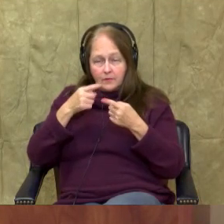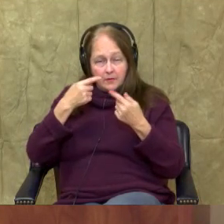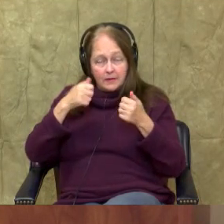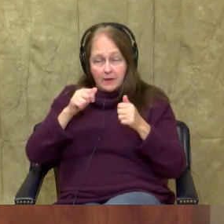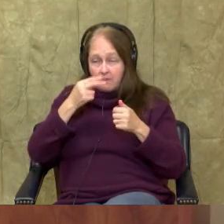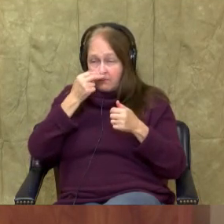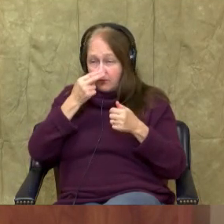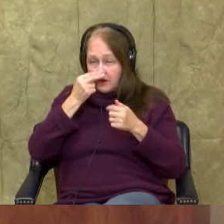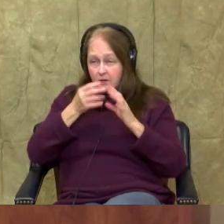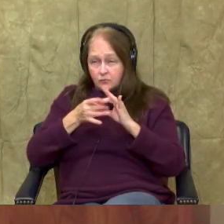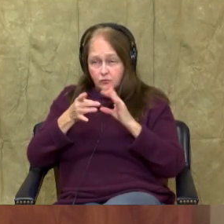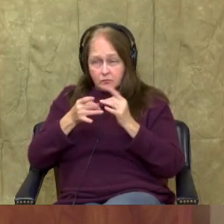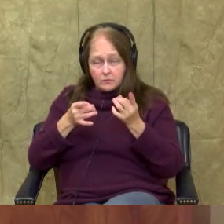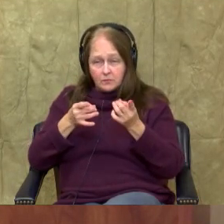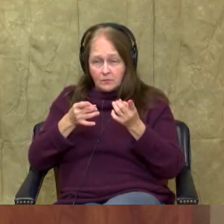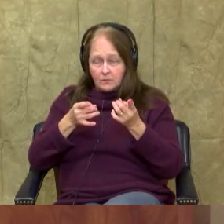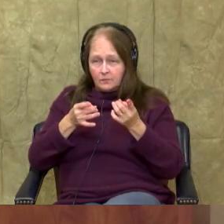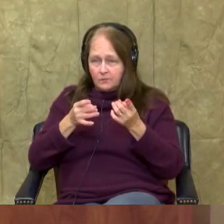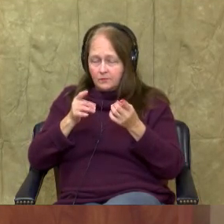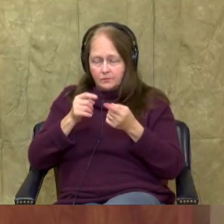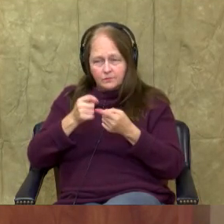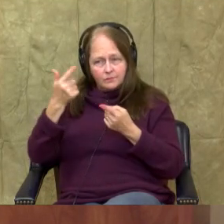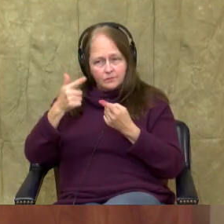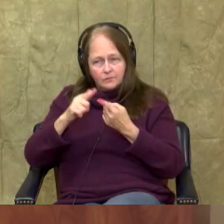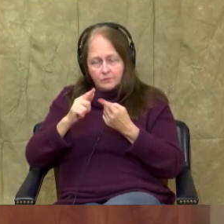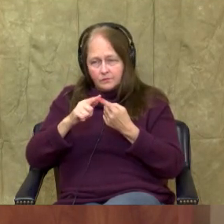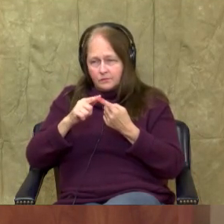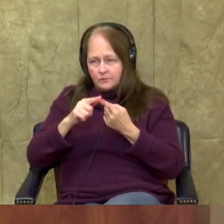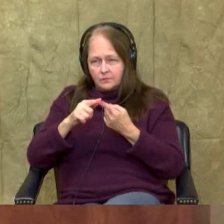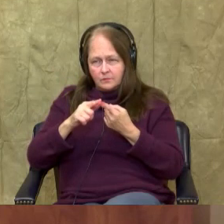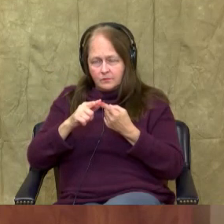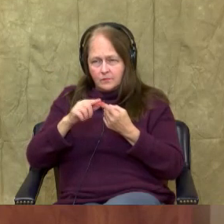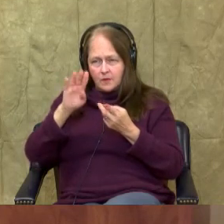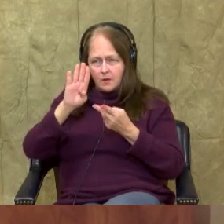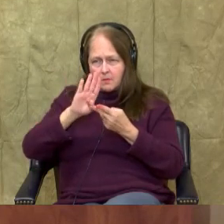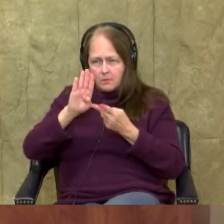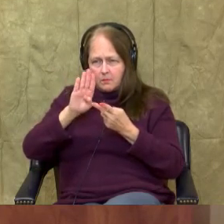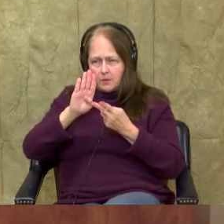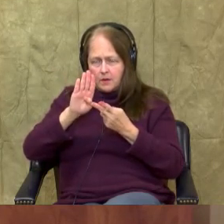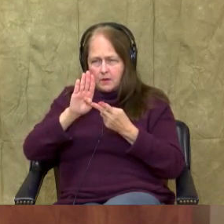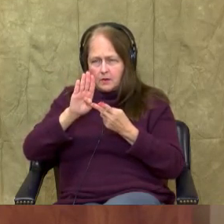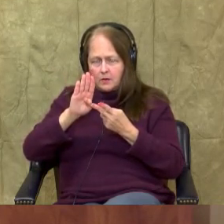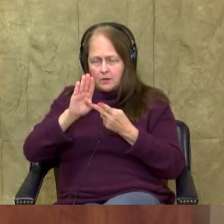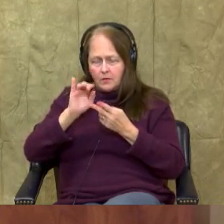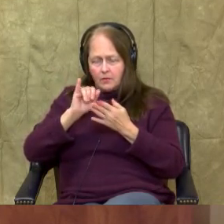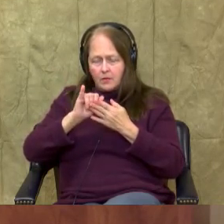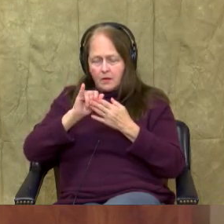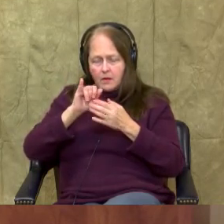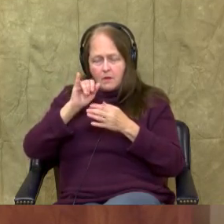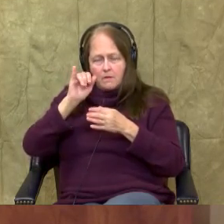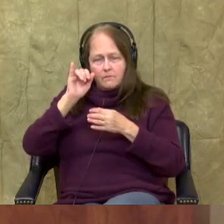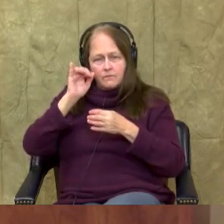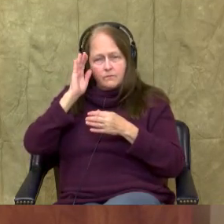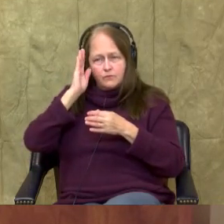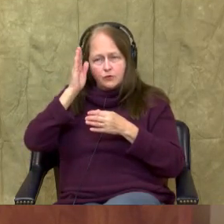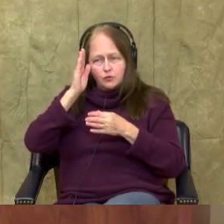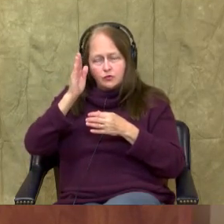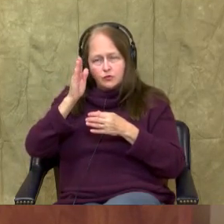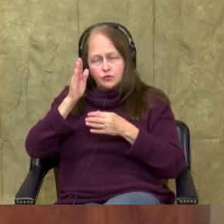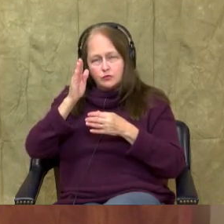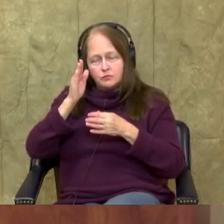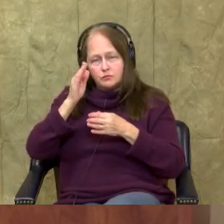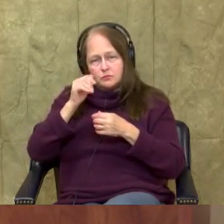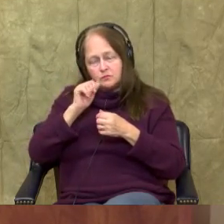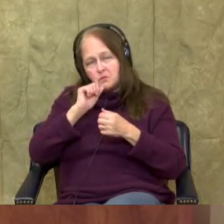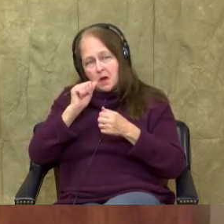funny? Not really, so we can eliminate that one. B, it stresses that the future is not always predictable. Well, that's